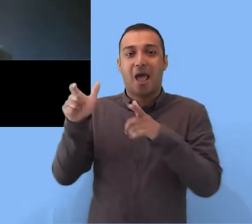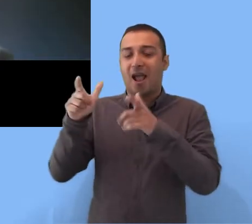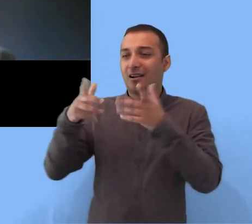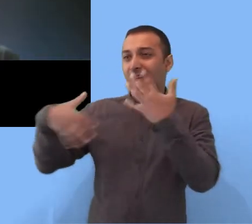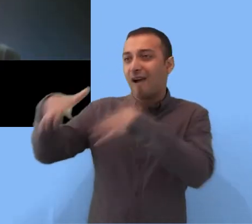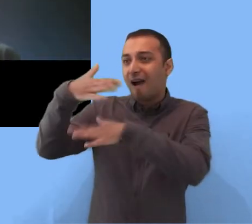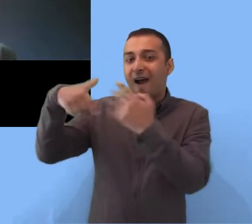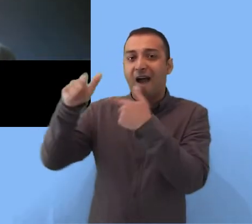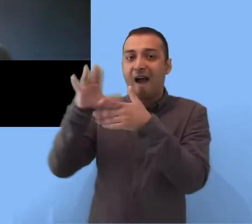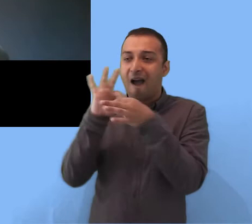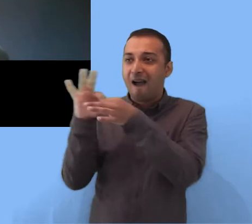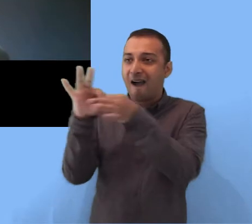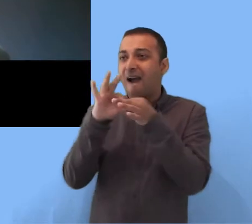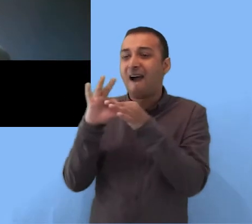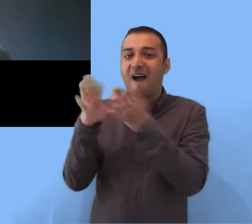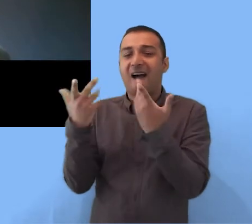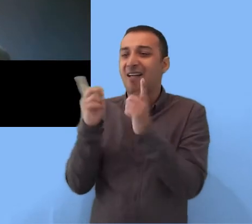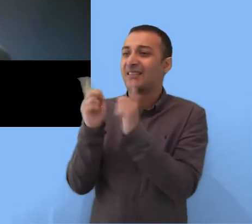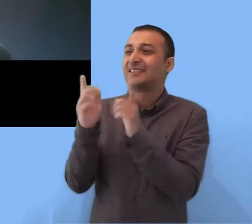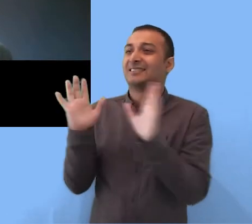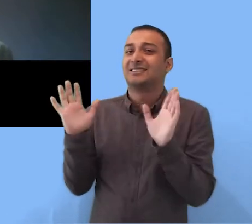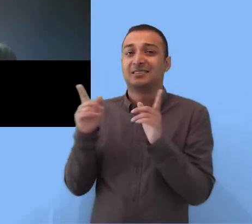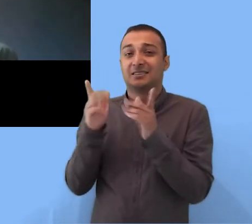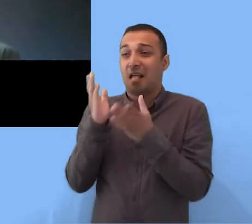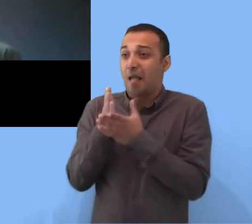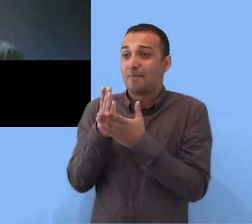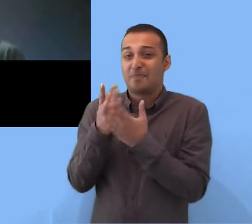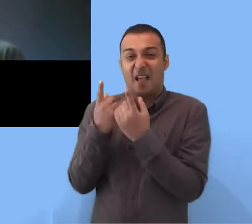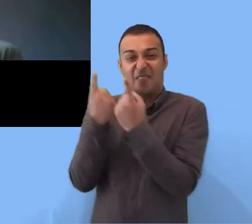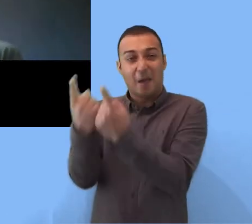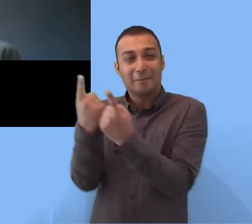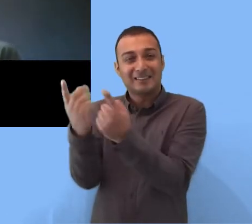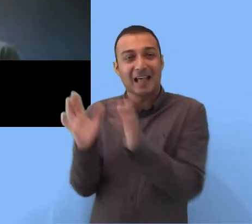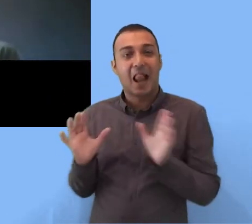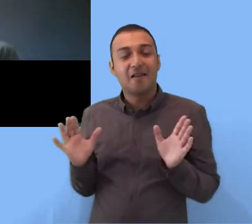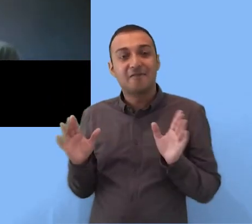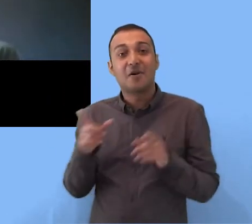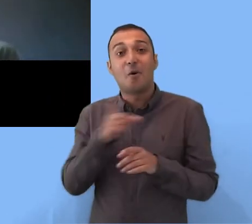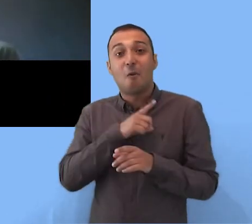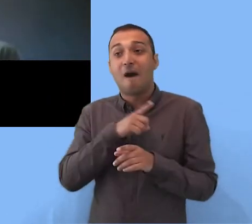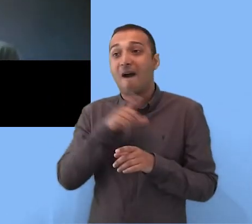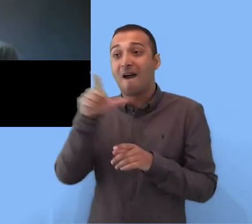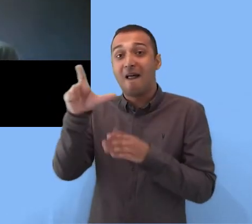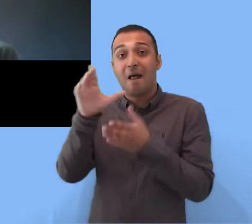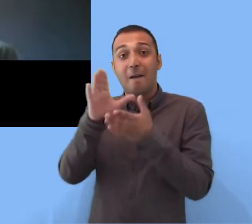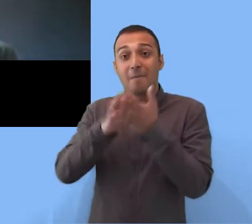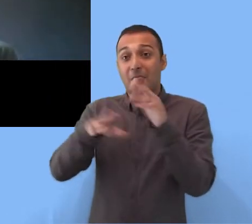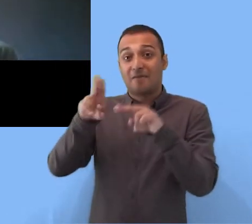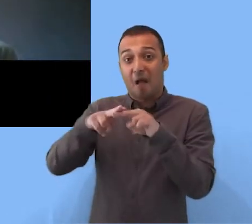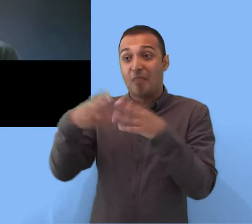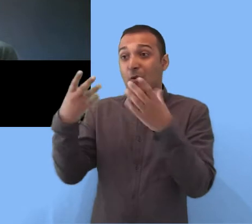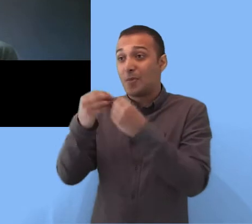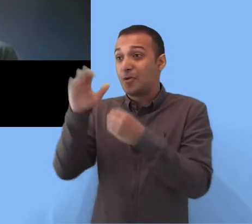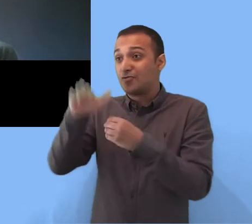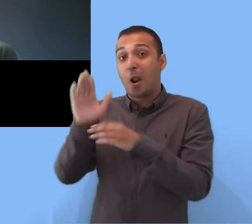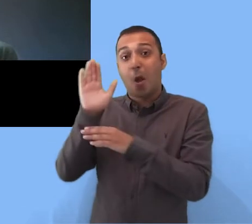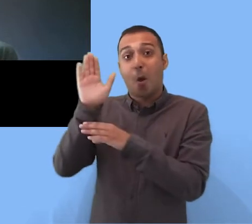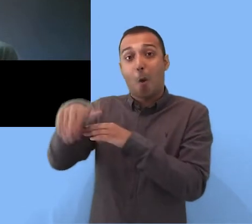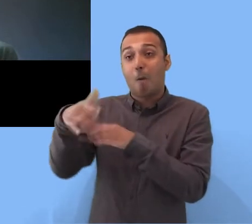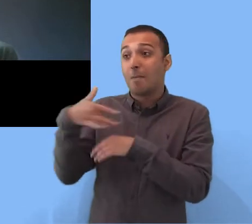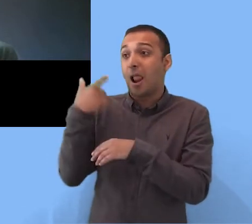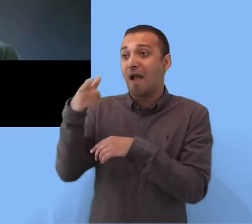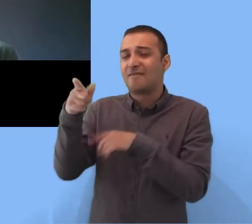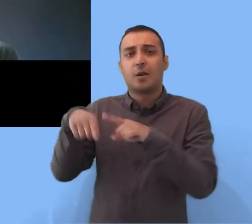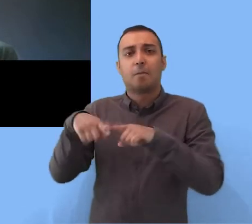just how they are being actually them. Because in a setting, the parent and the child is different in a setting to the way that they are at